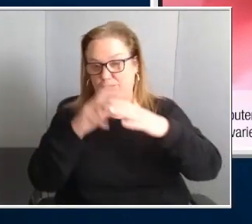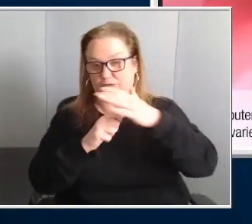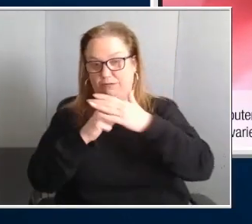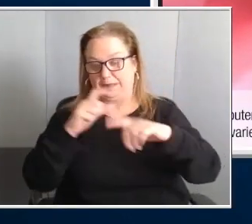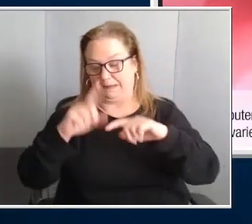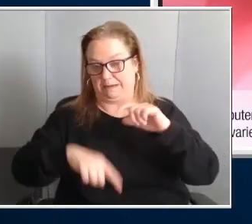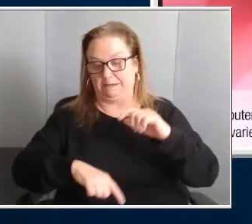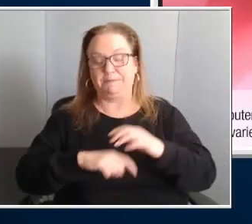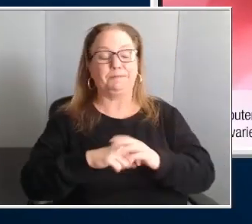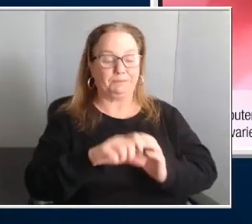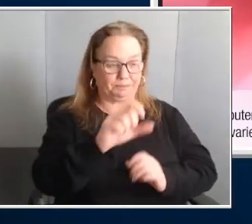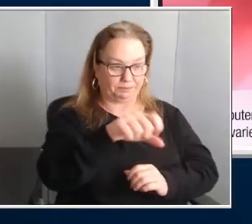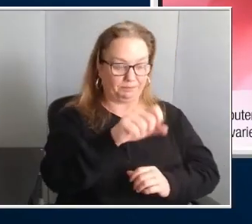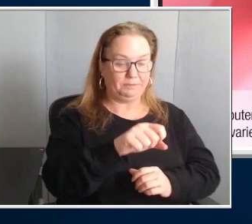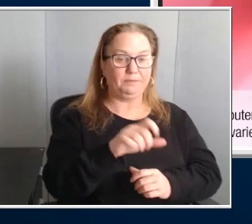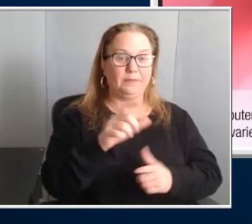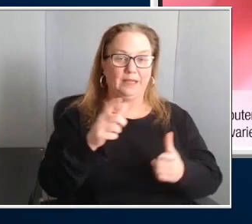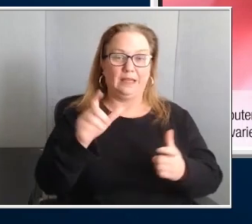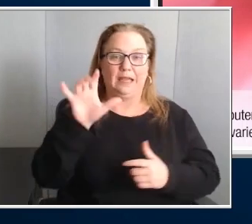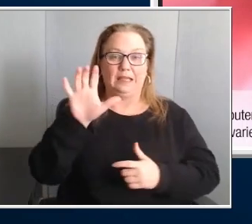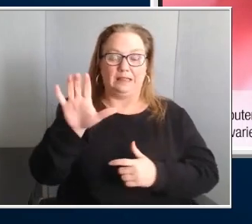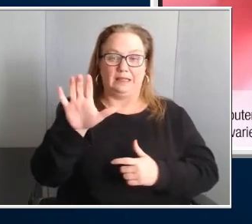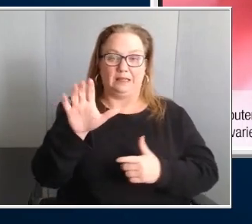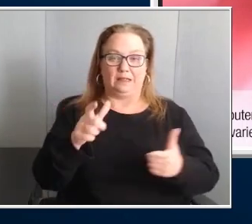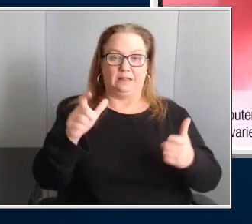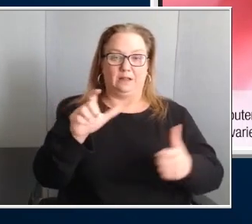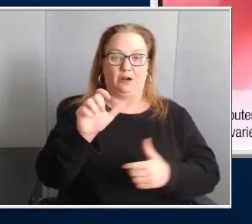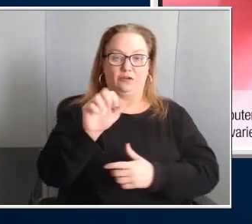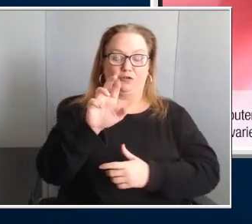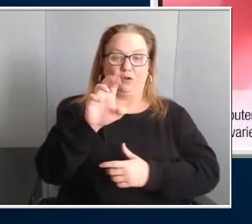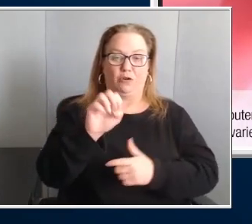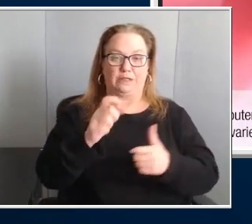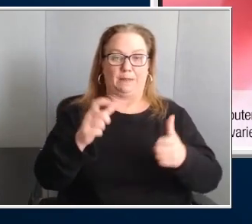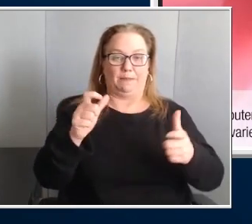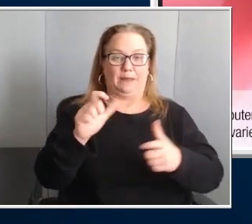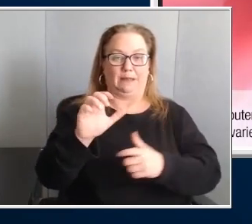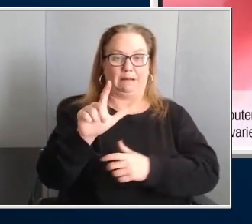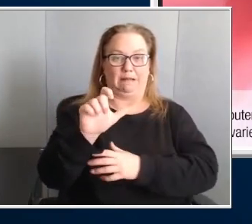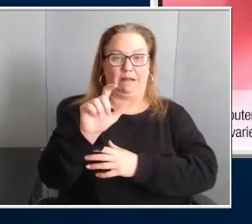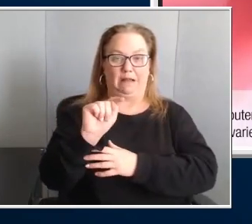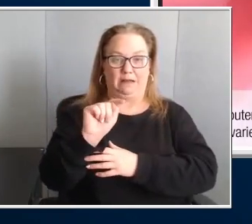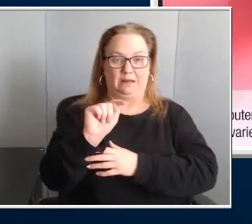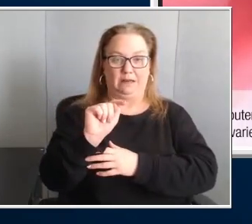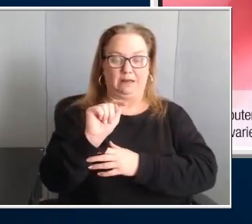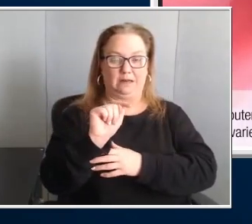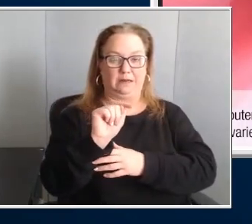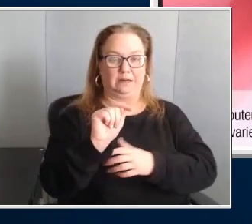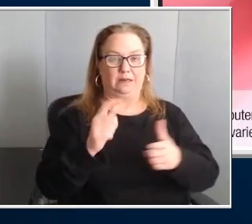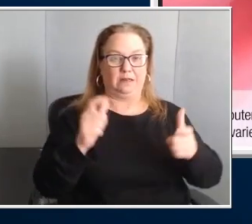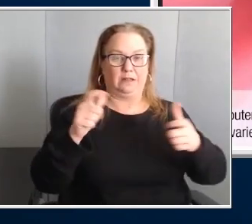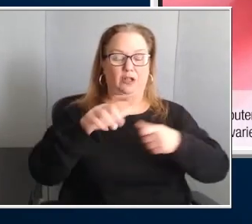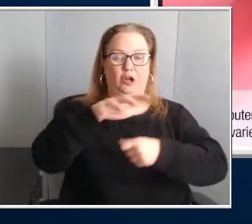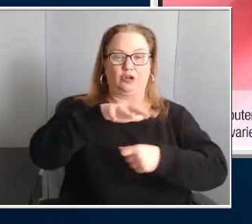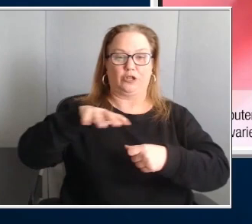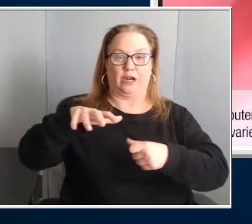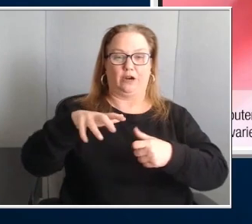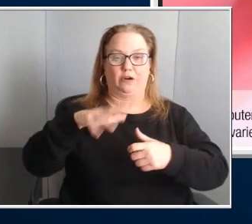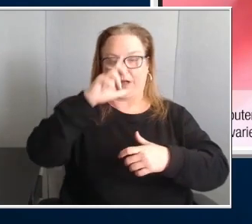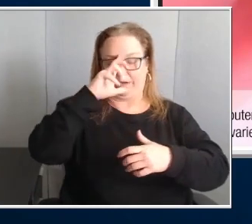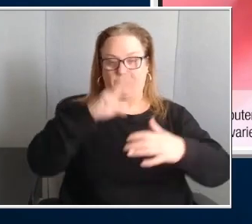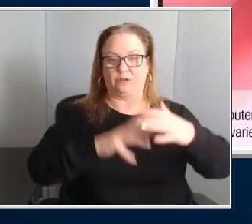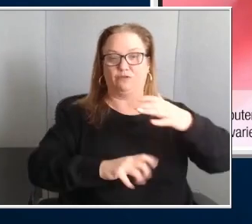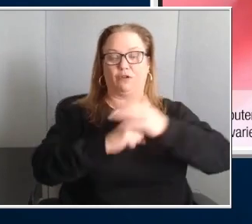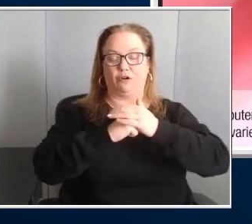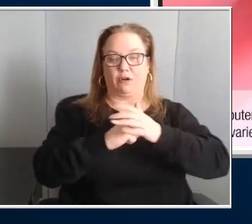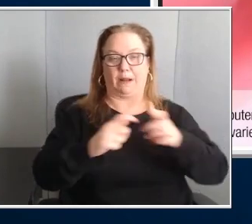been underrepresented in clinical trials. So a large core is that great big clot, yep. right? No, it's a kind of a large area of completed stroke. Okay, so just